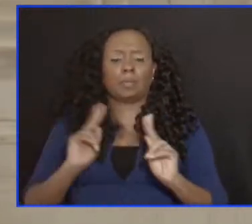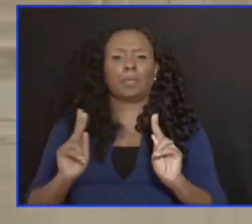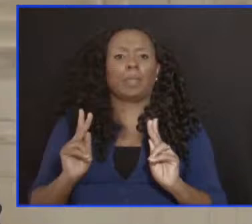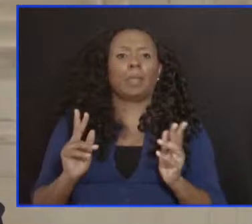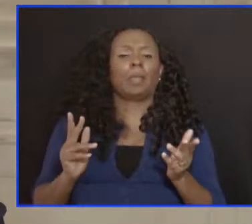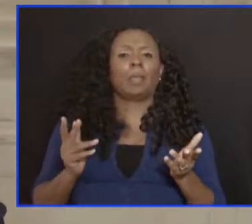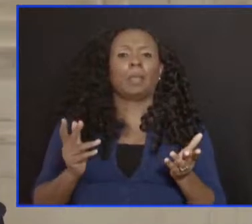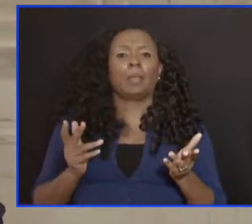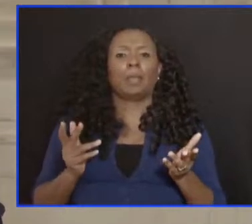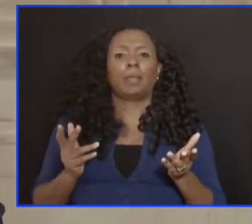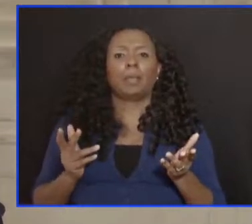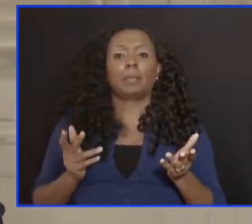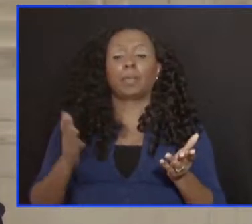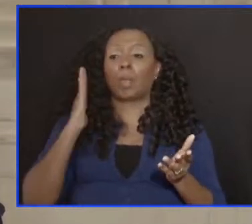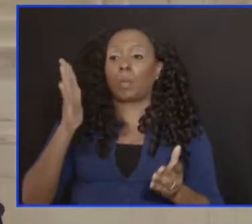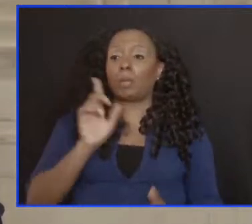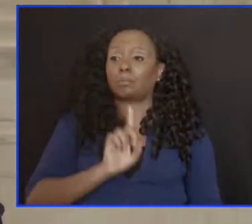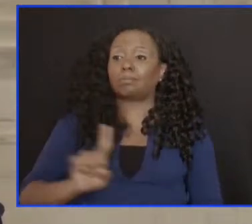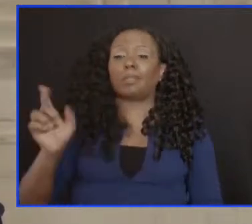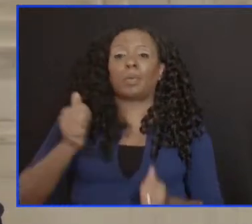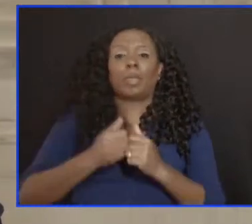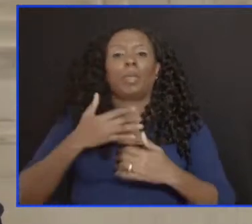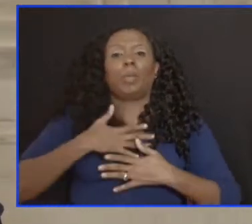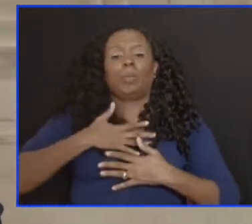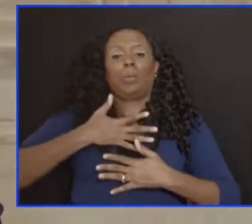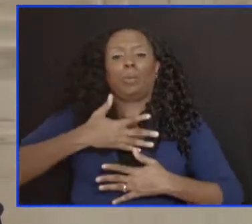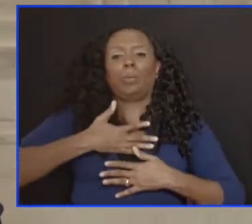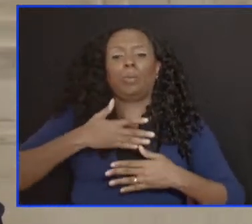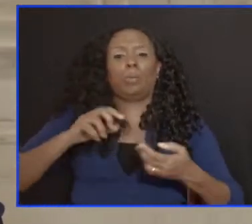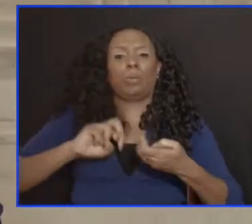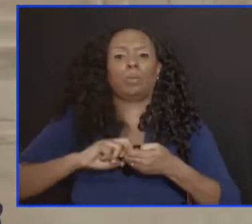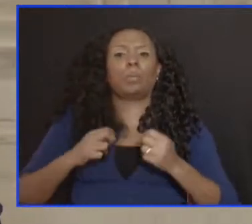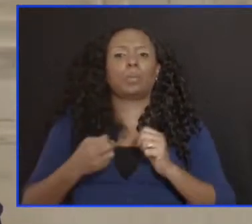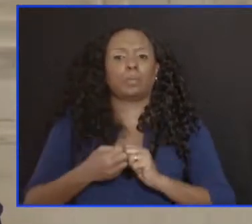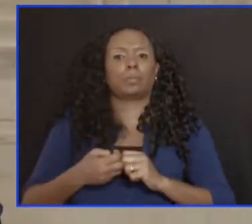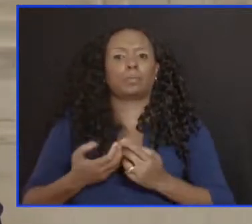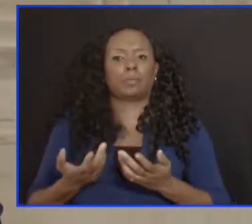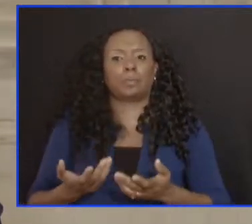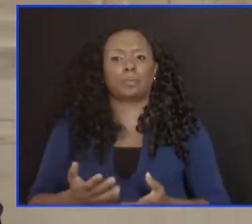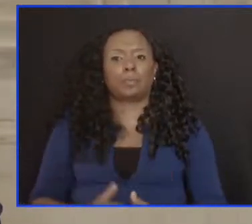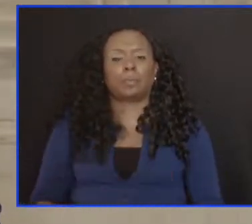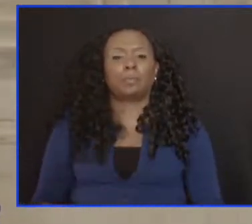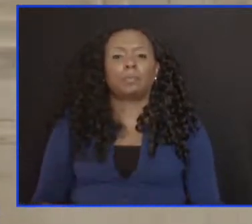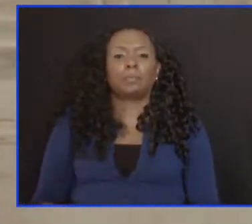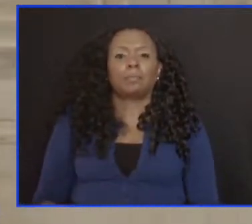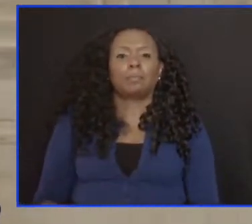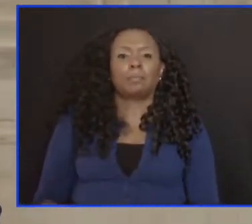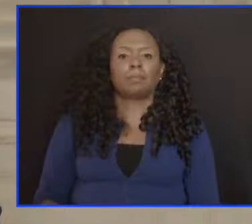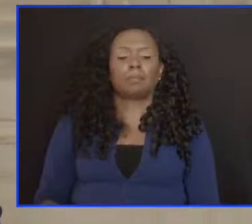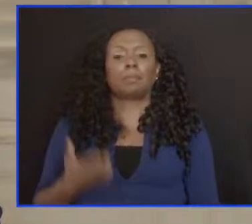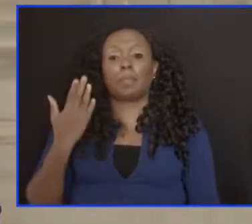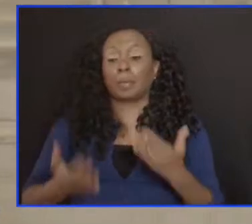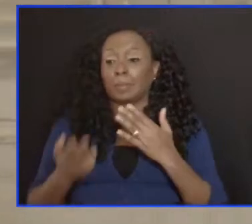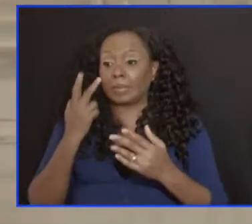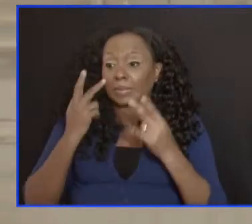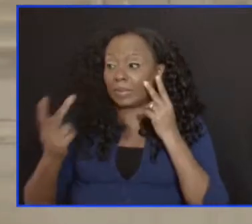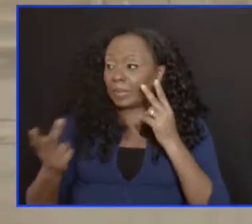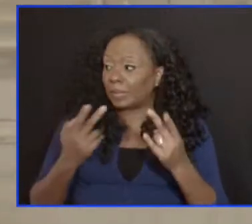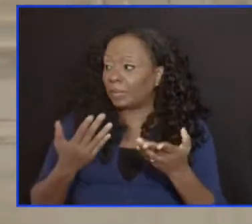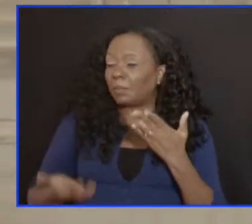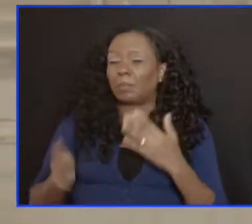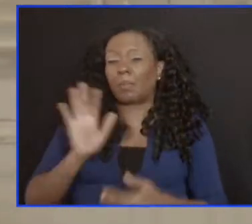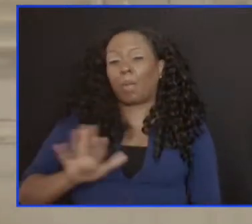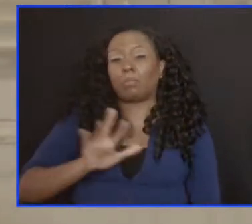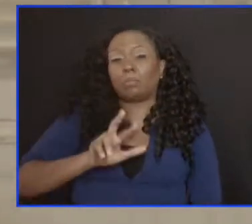own population, will present with respiratory disease, as we may see on occasion. Like I said, we have about